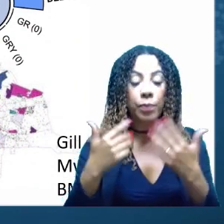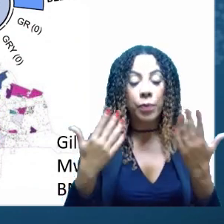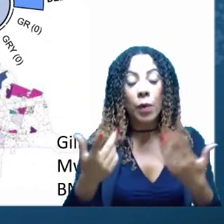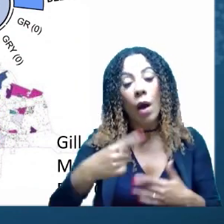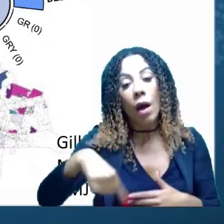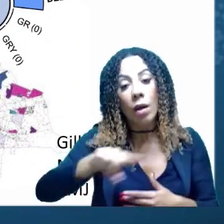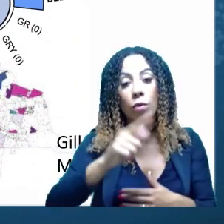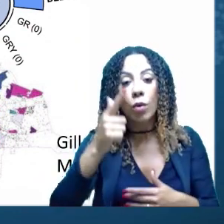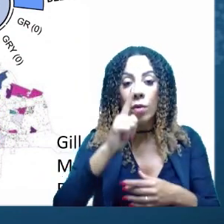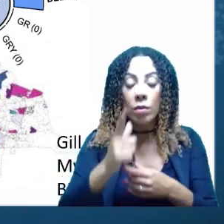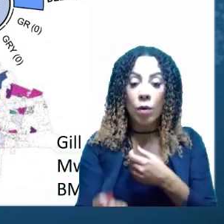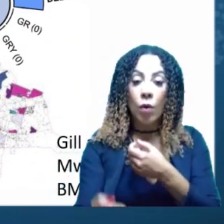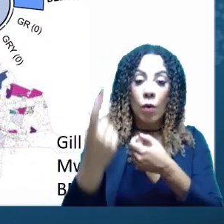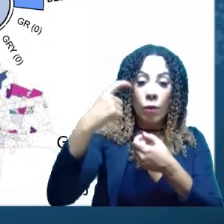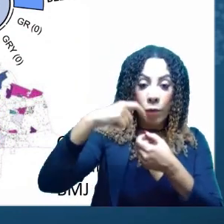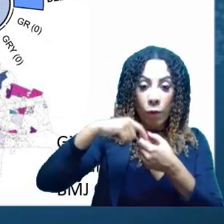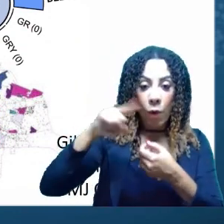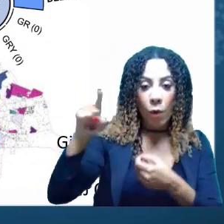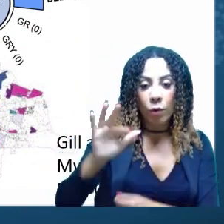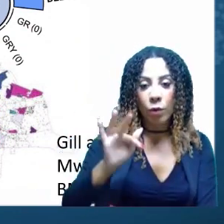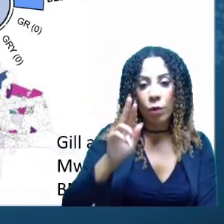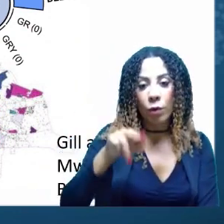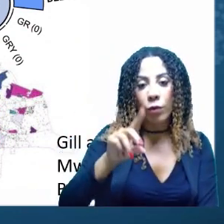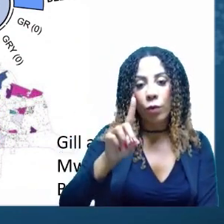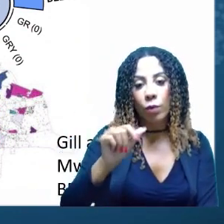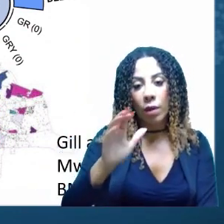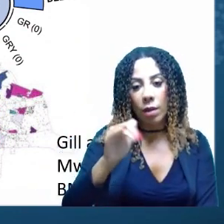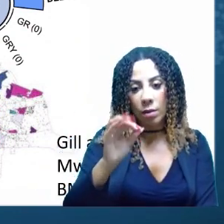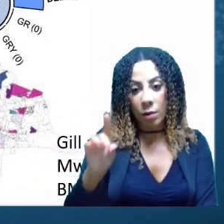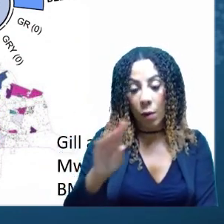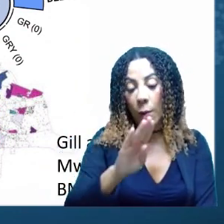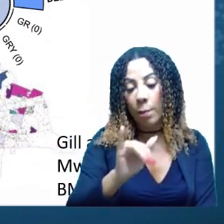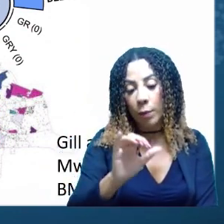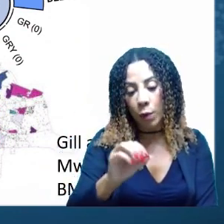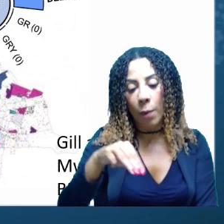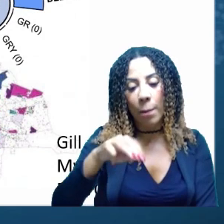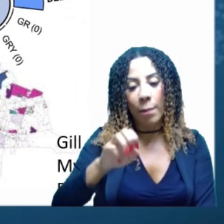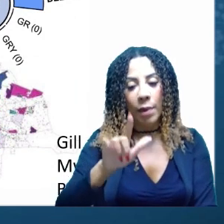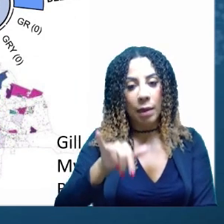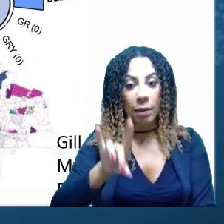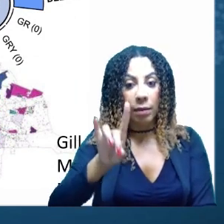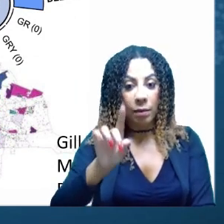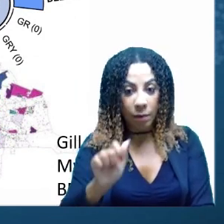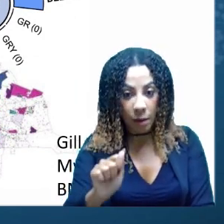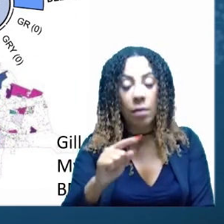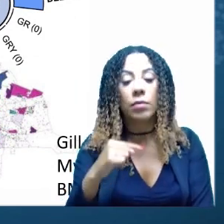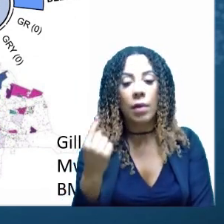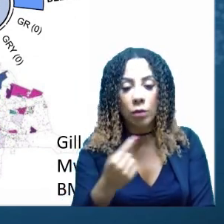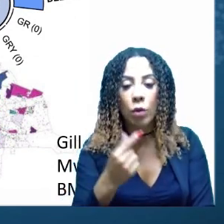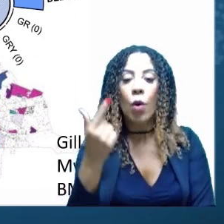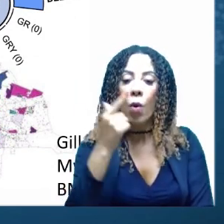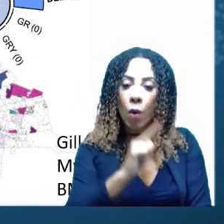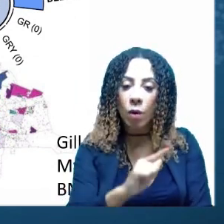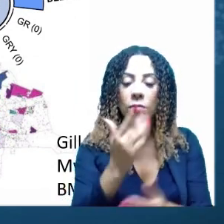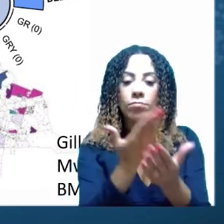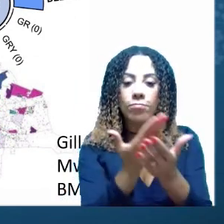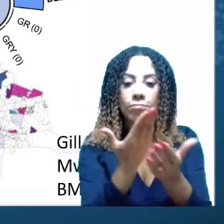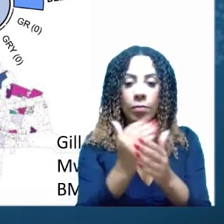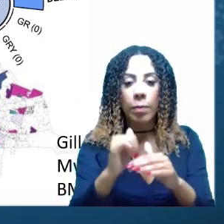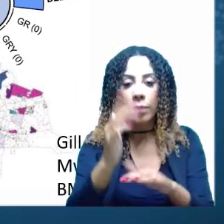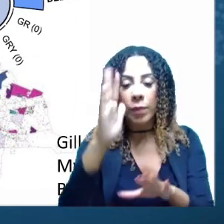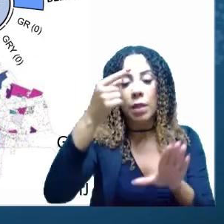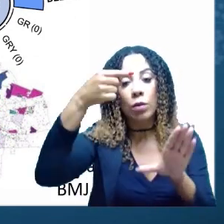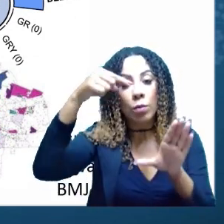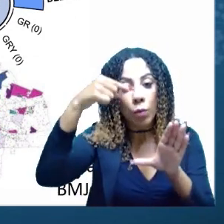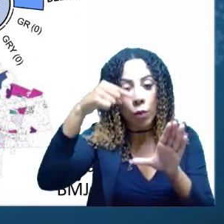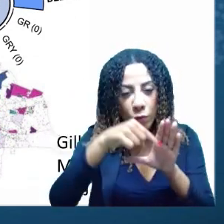to extend the funding so we could continue to do surveillance, which they then did, which allowed us to look at 3 successive waves of COVID